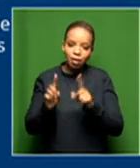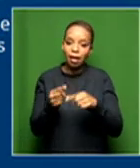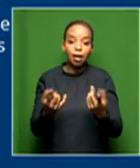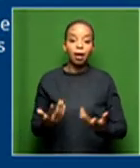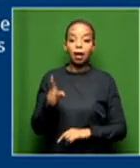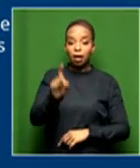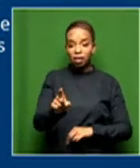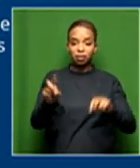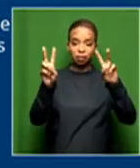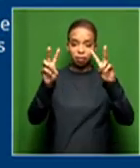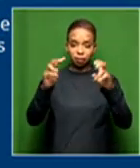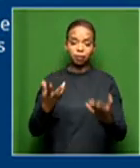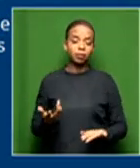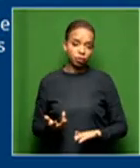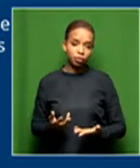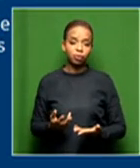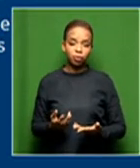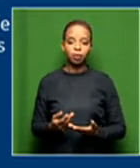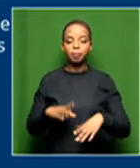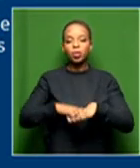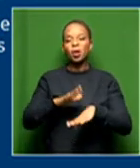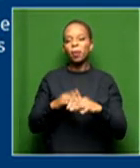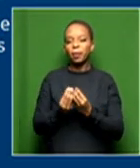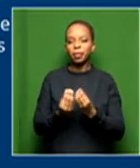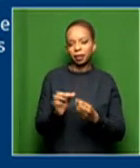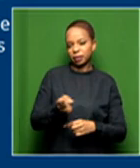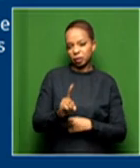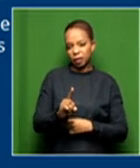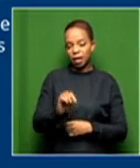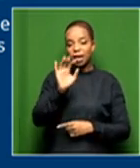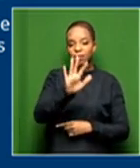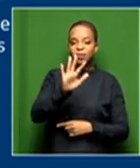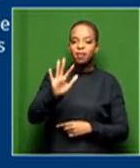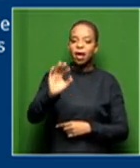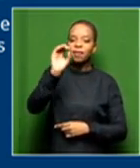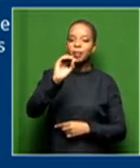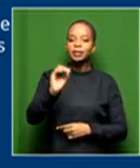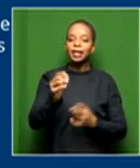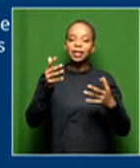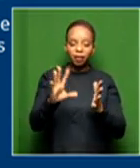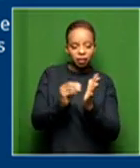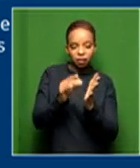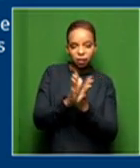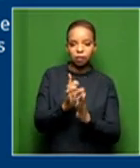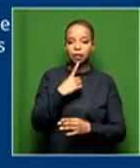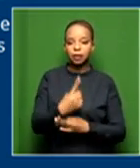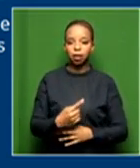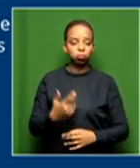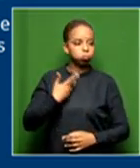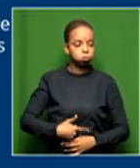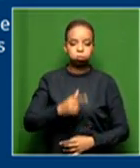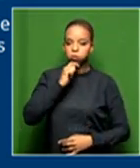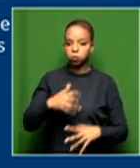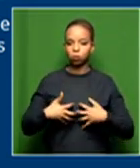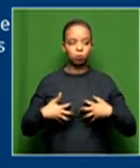issue. A couple of other things is that 55% are reporting struggling with anxiety and panic